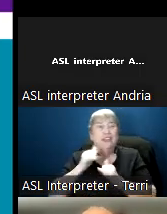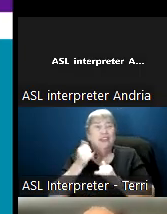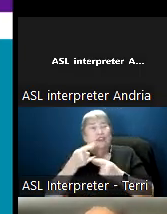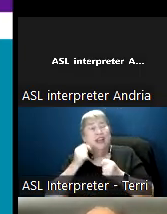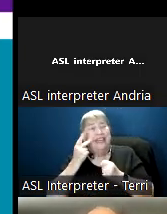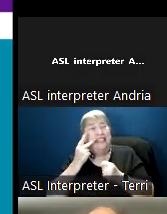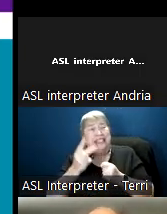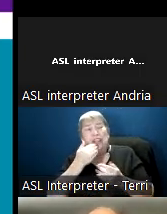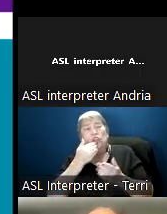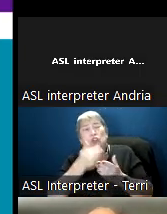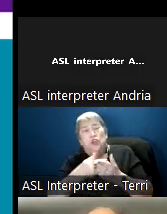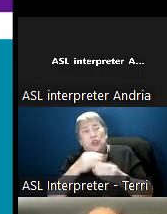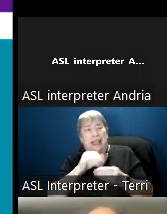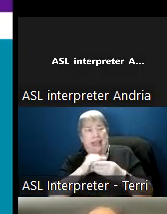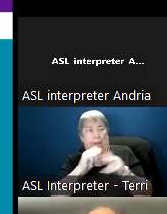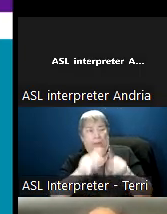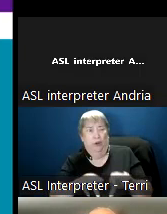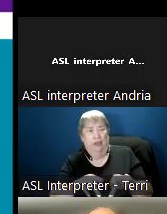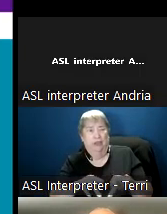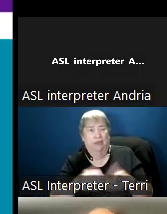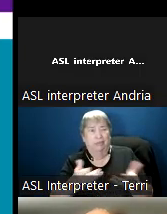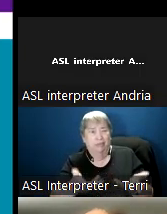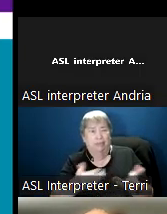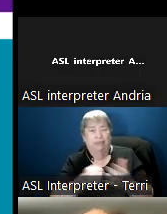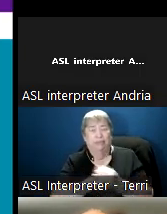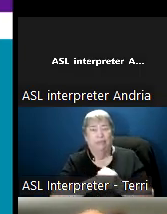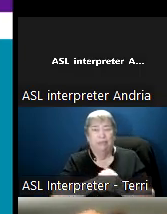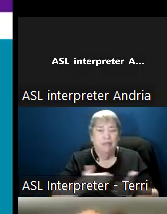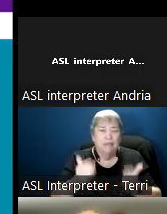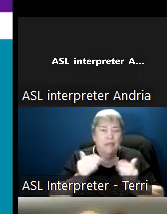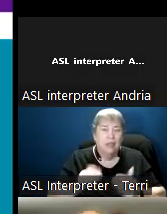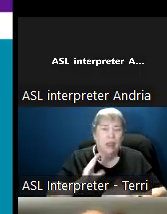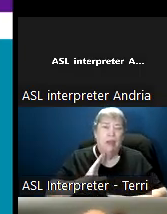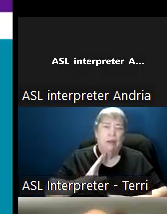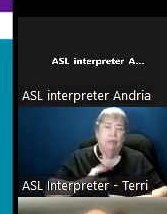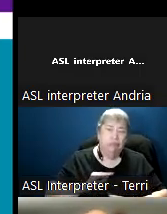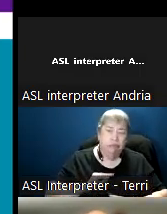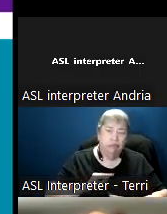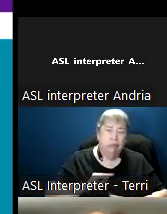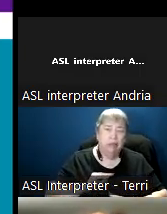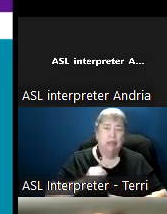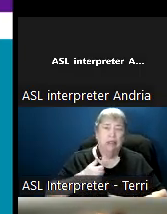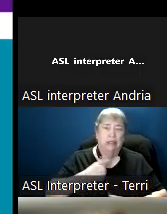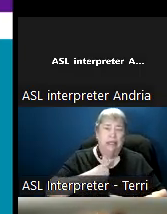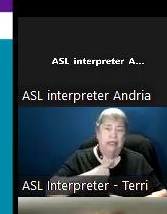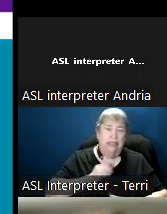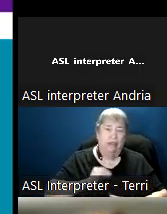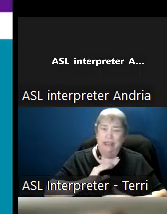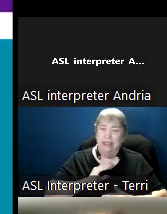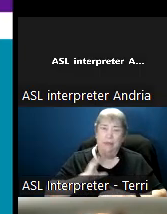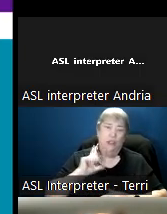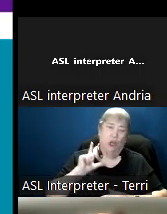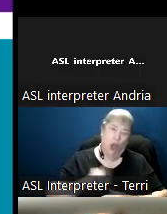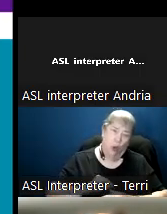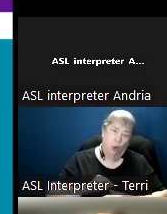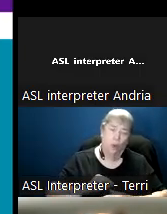all try to see the good in people. Low self-esteem. Yeah, sometimes it's what's been